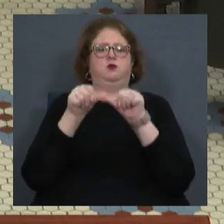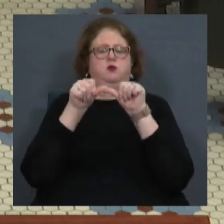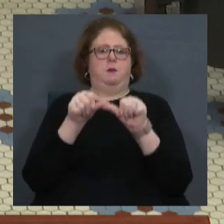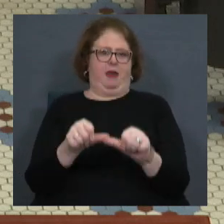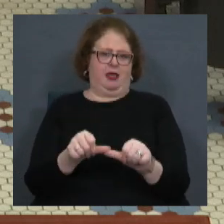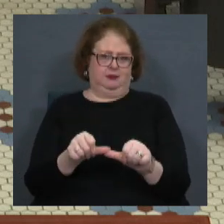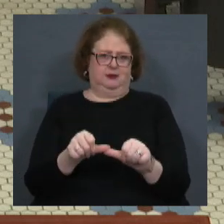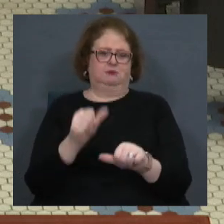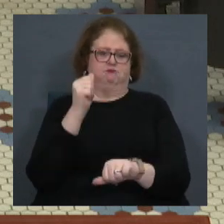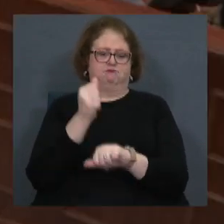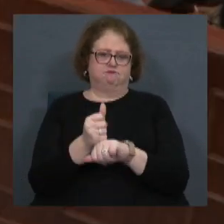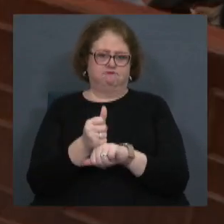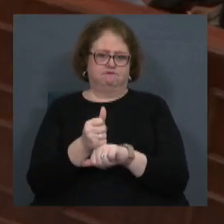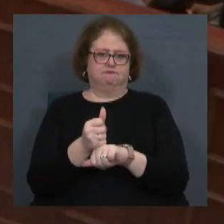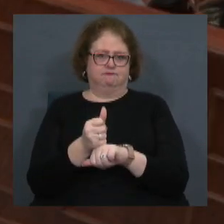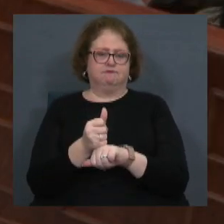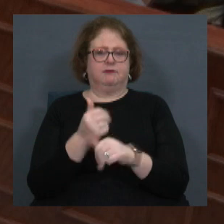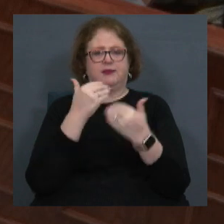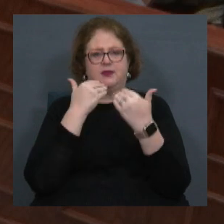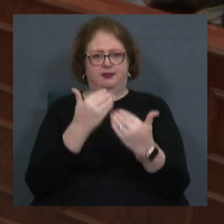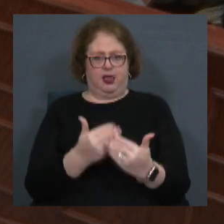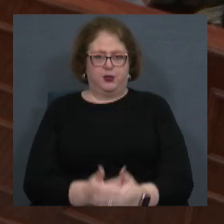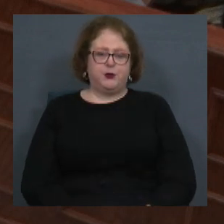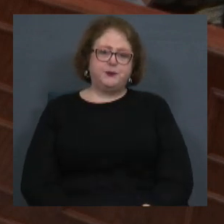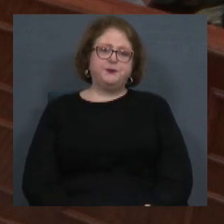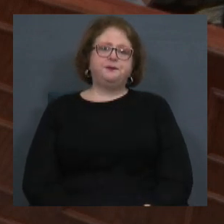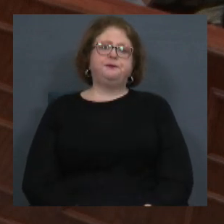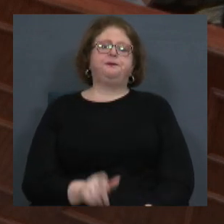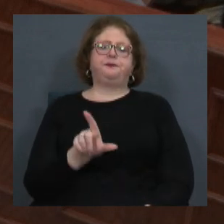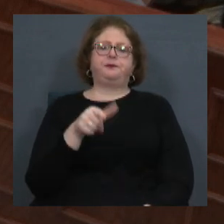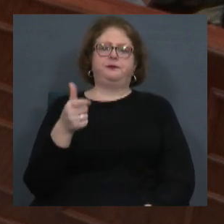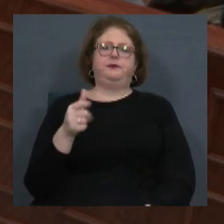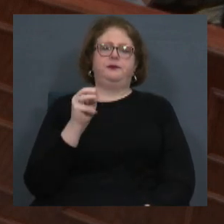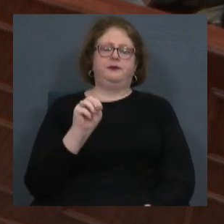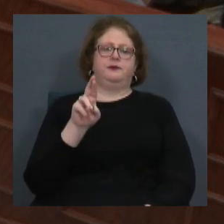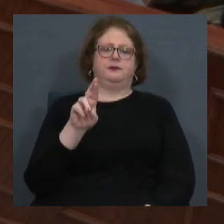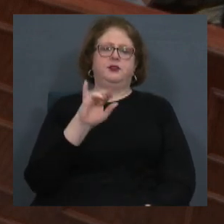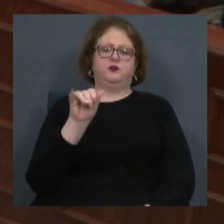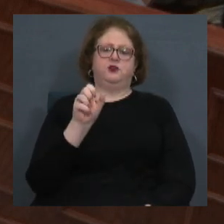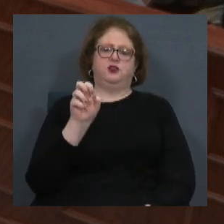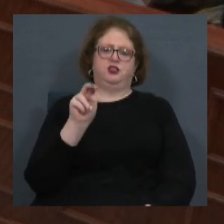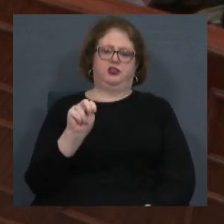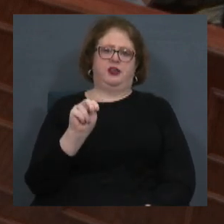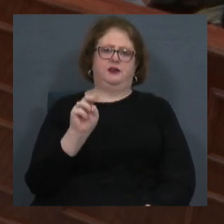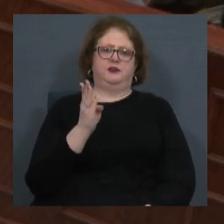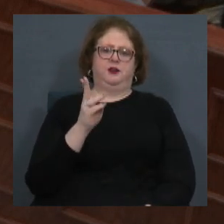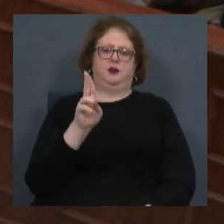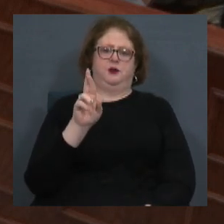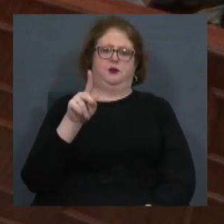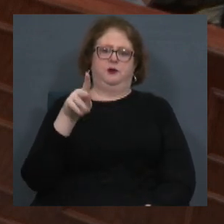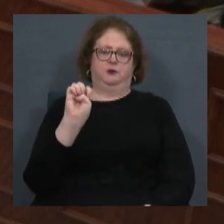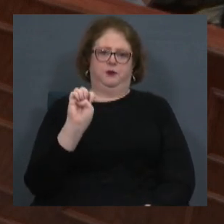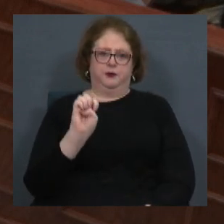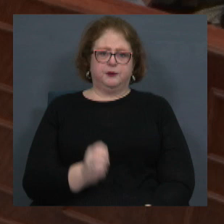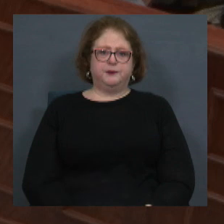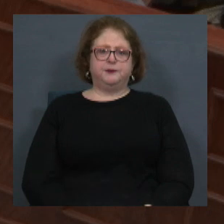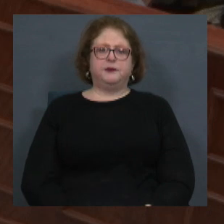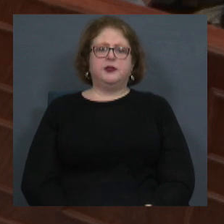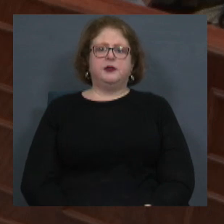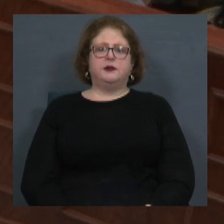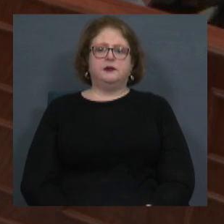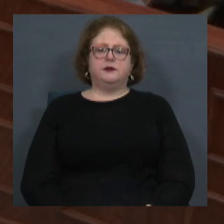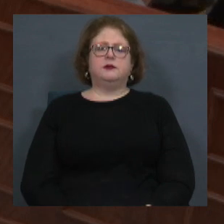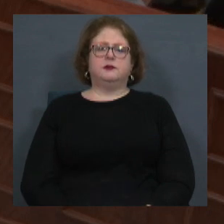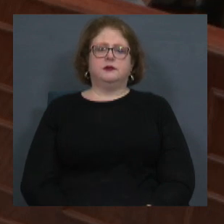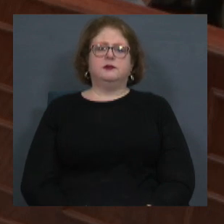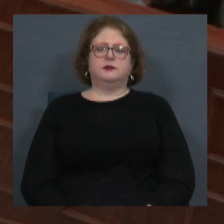Thank you. Thank you. We'll now go to Mr. Jason Burke, and then we'll go to board members.